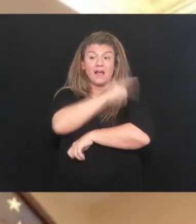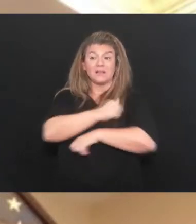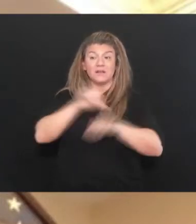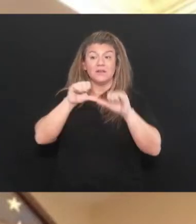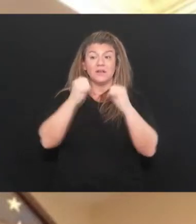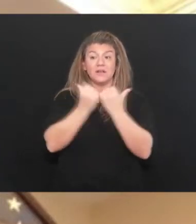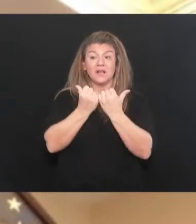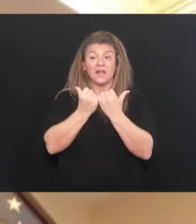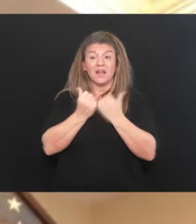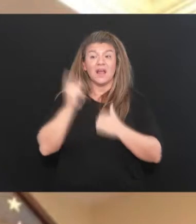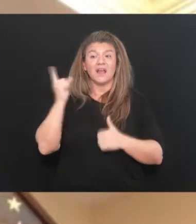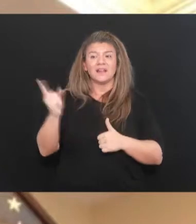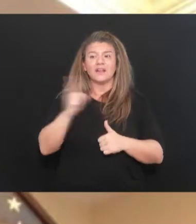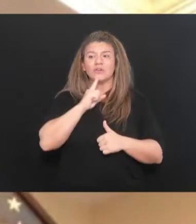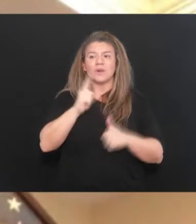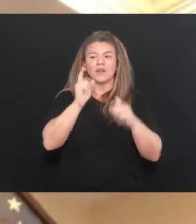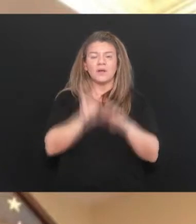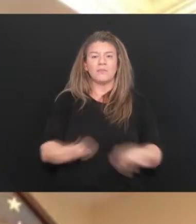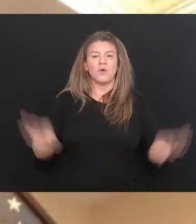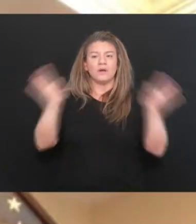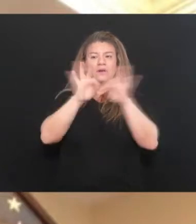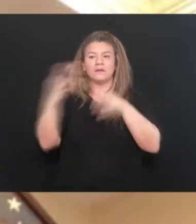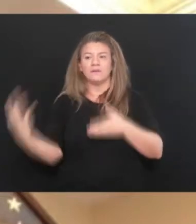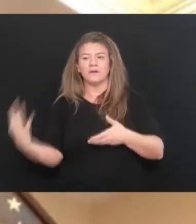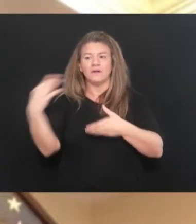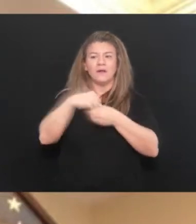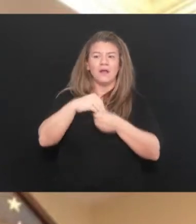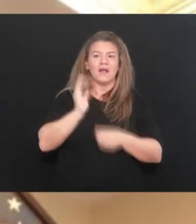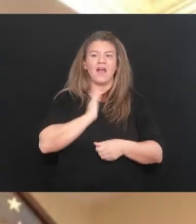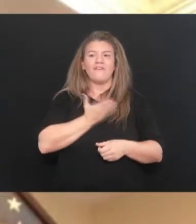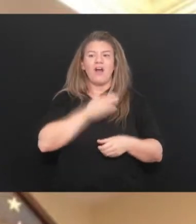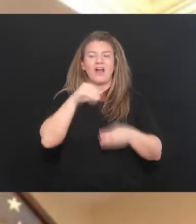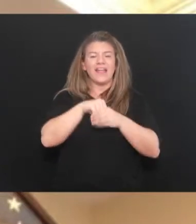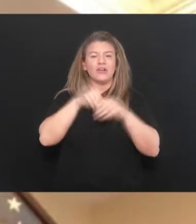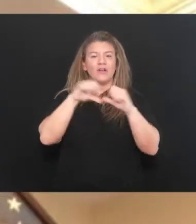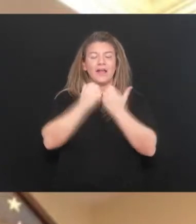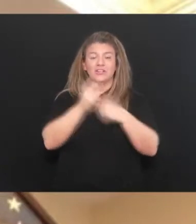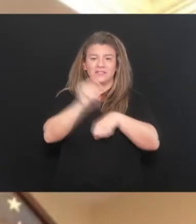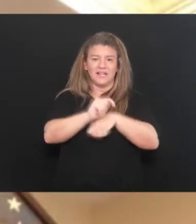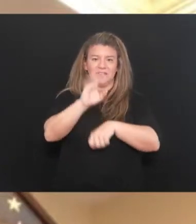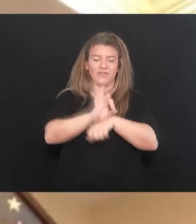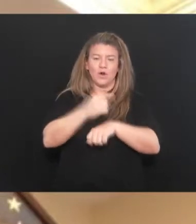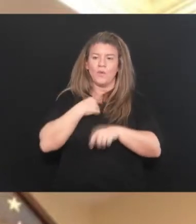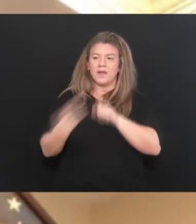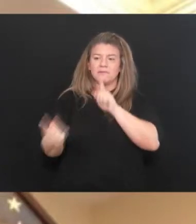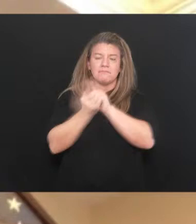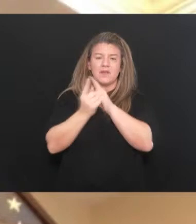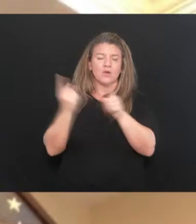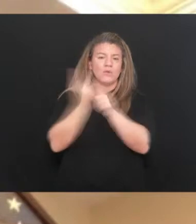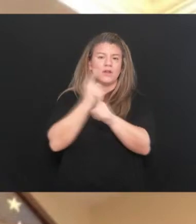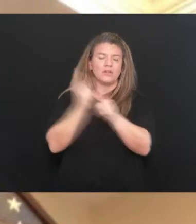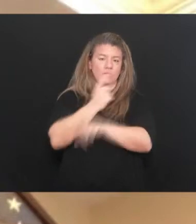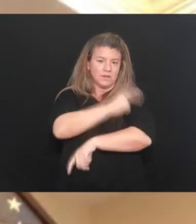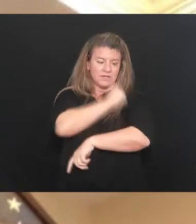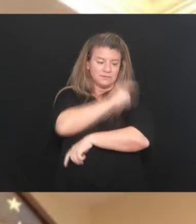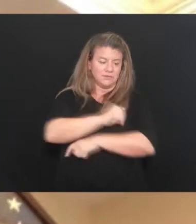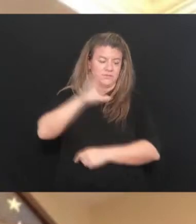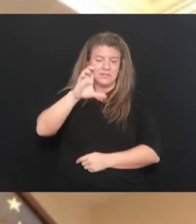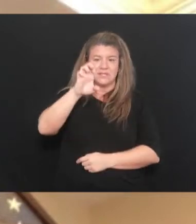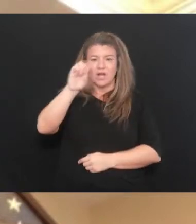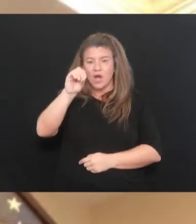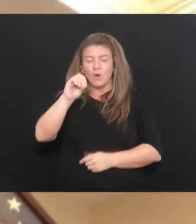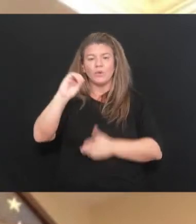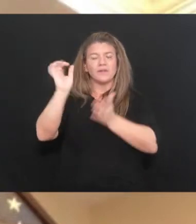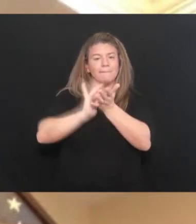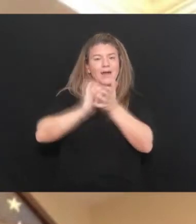Association that's a key part of our interagency task force. We meet regular with hospital CEOs and